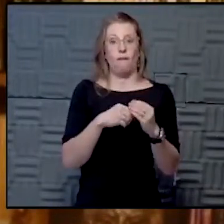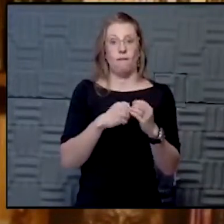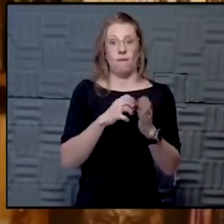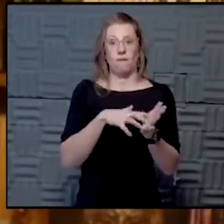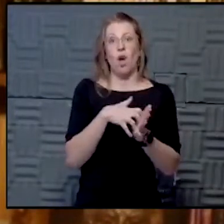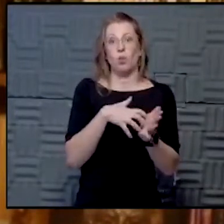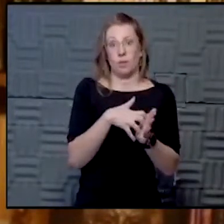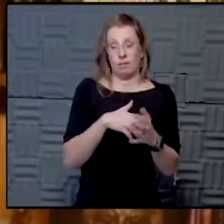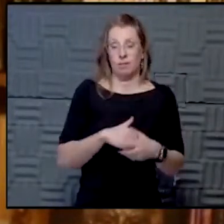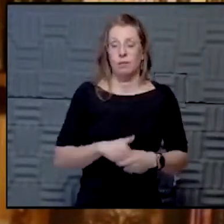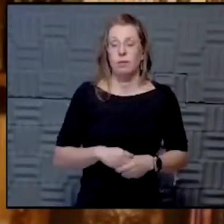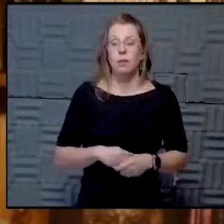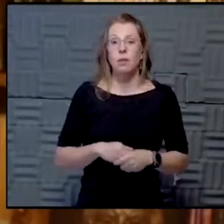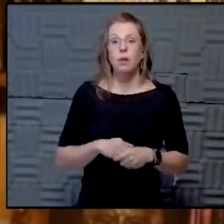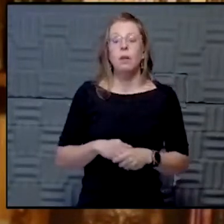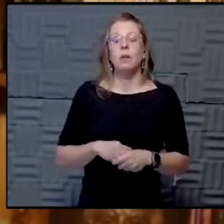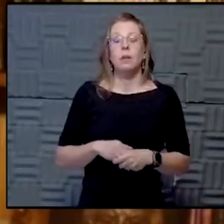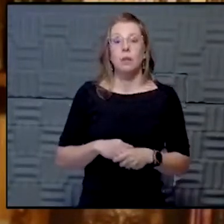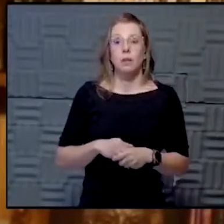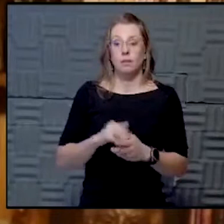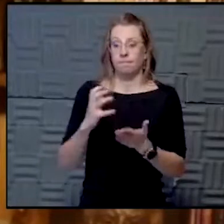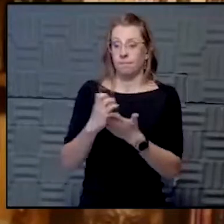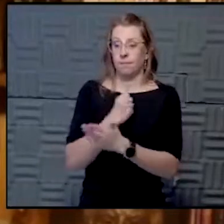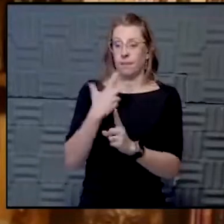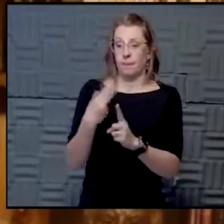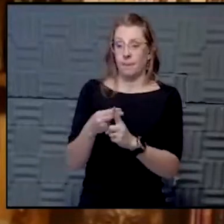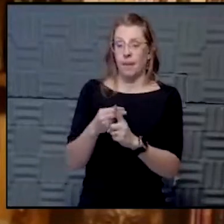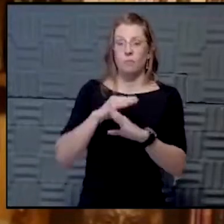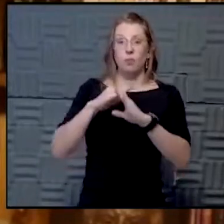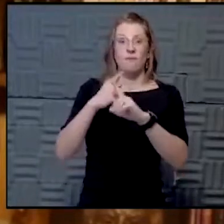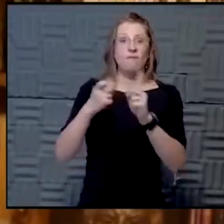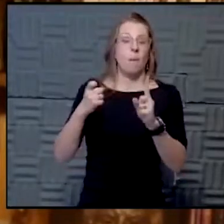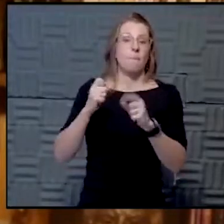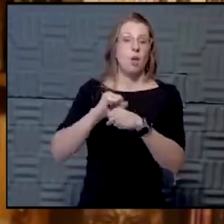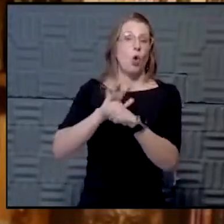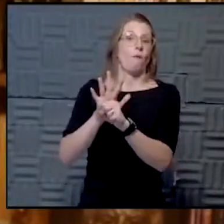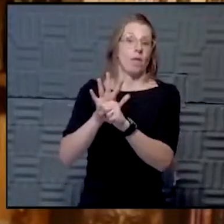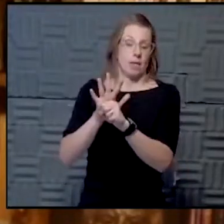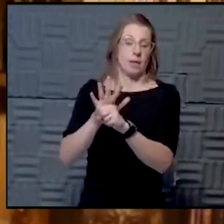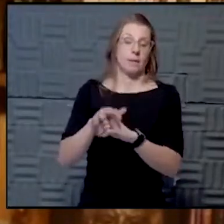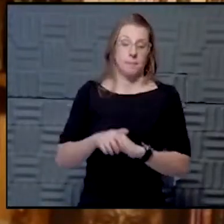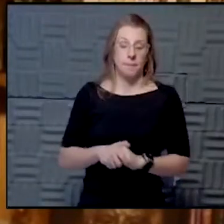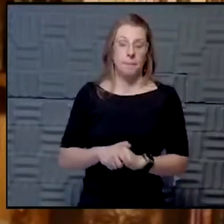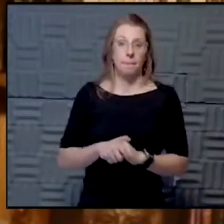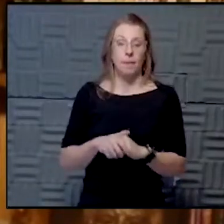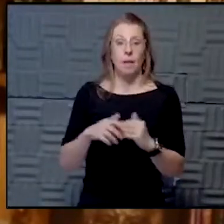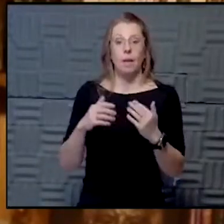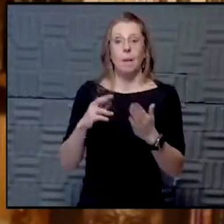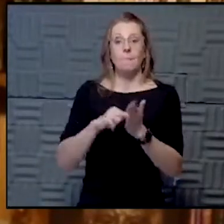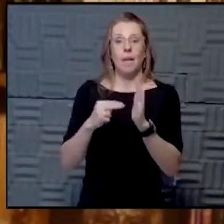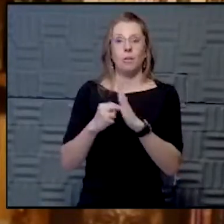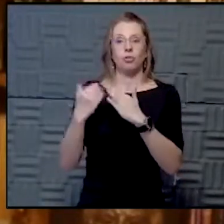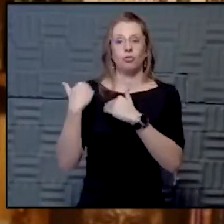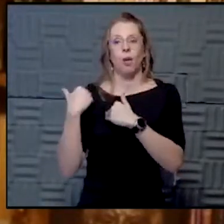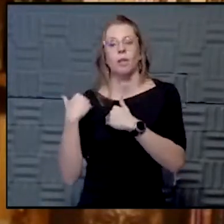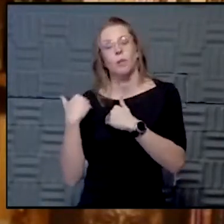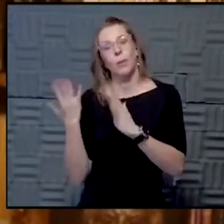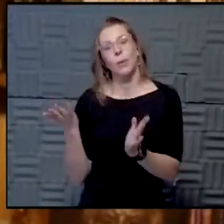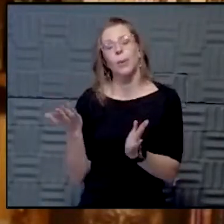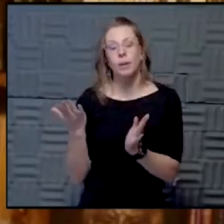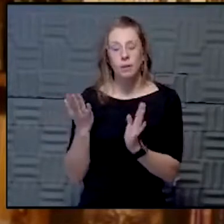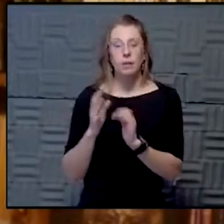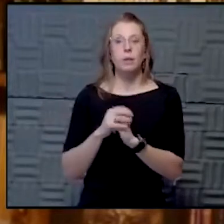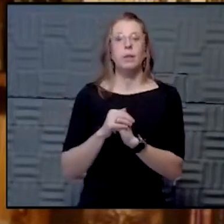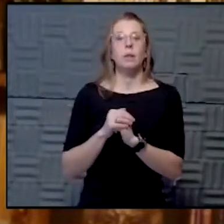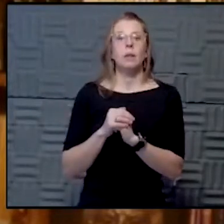so that getting the vaccine and getting protection from COVID is something that takes a big weight out of a lot of people's cups and gives them a lot